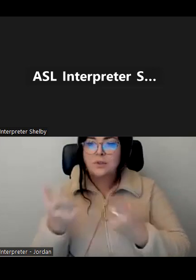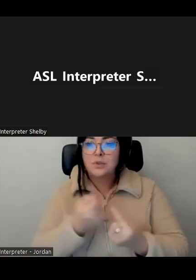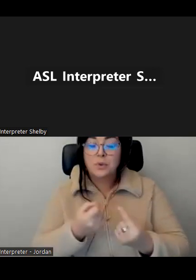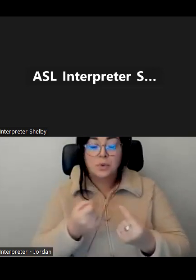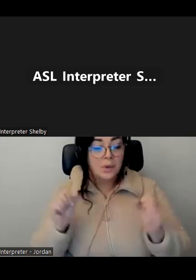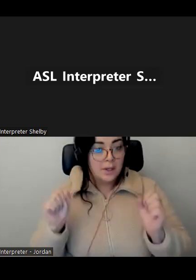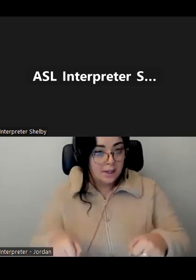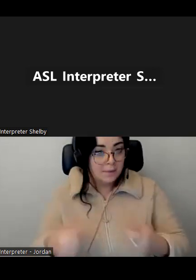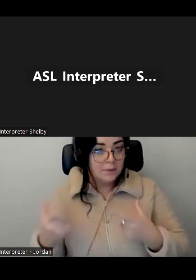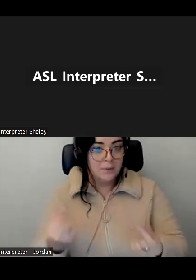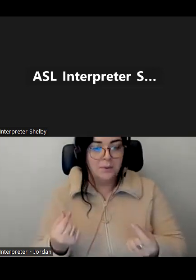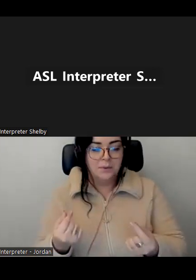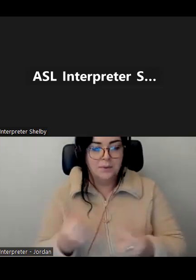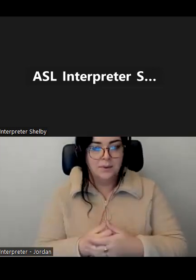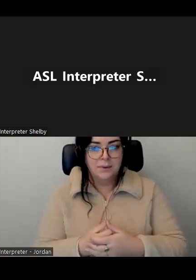are. So,